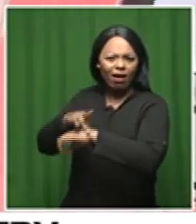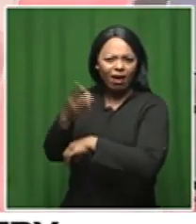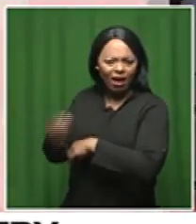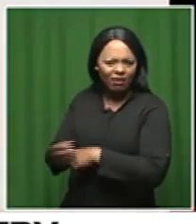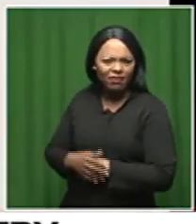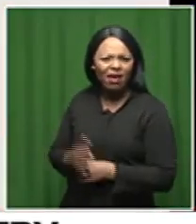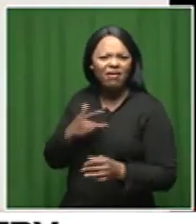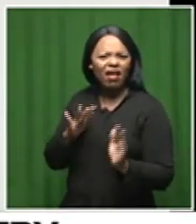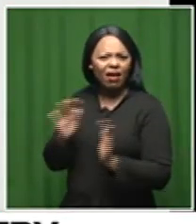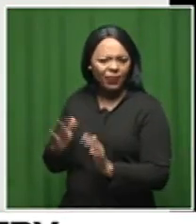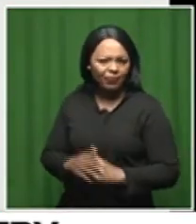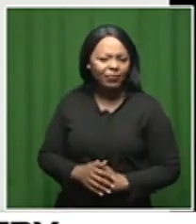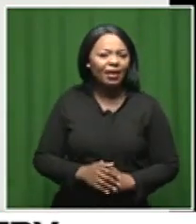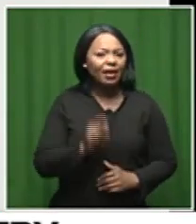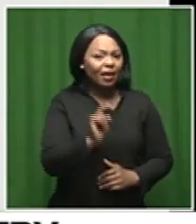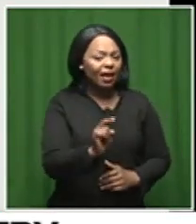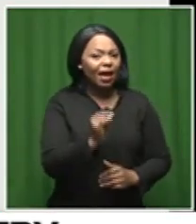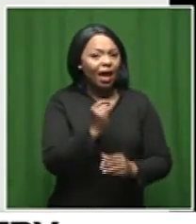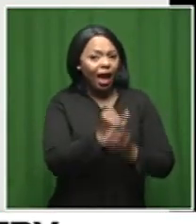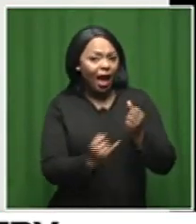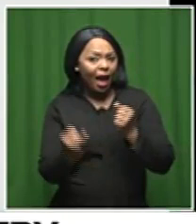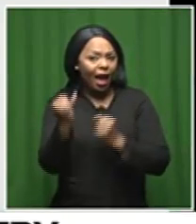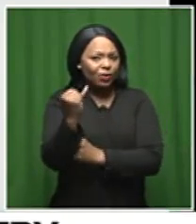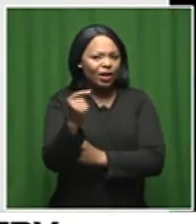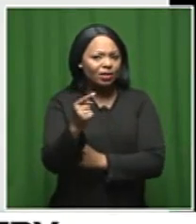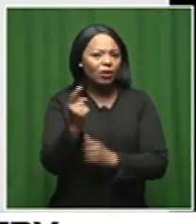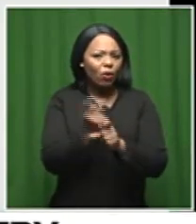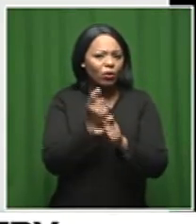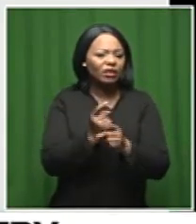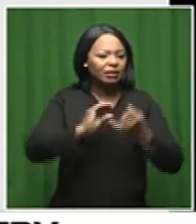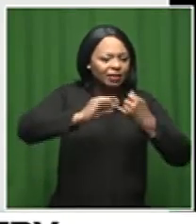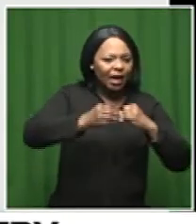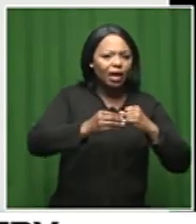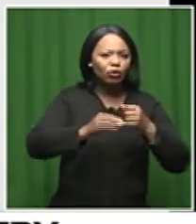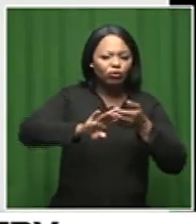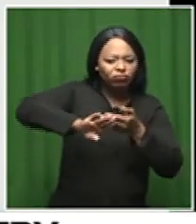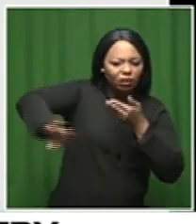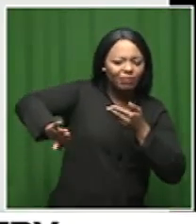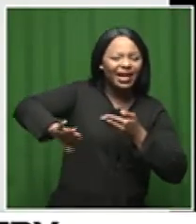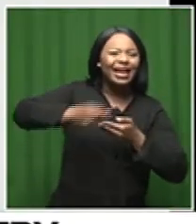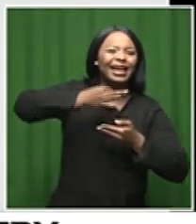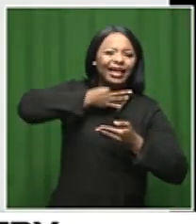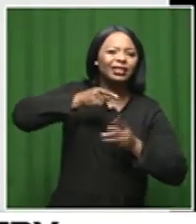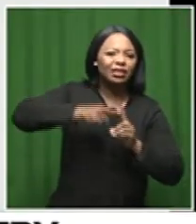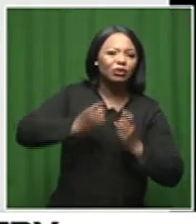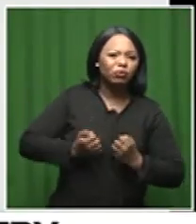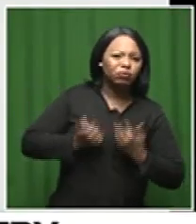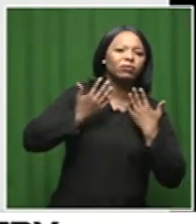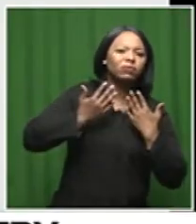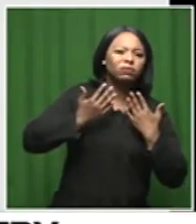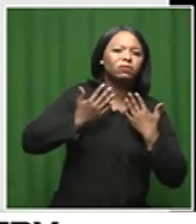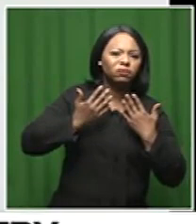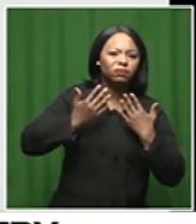her isolation just basically pertains to us minimizing the risk of her getting infection, any kind of infection,